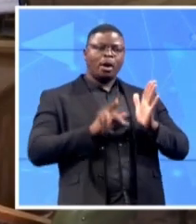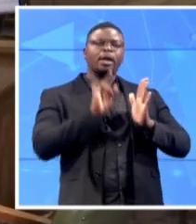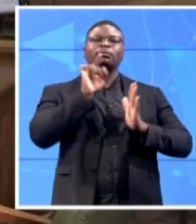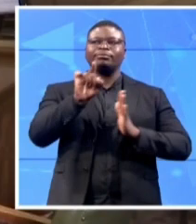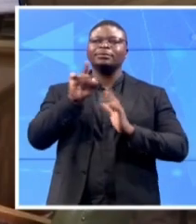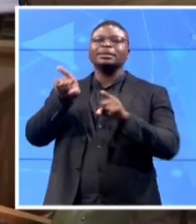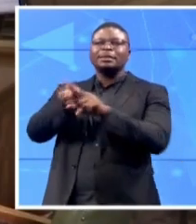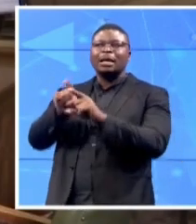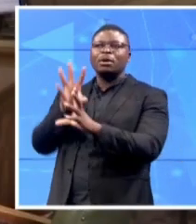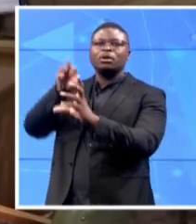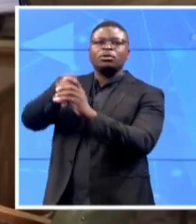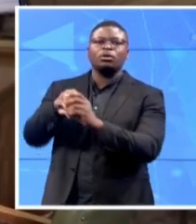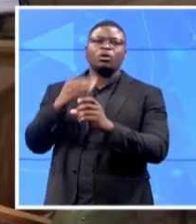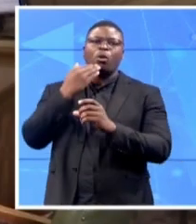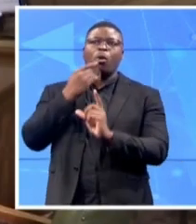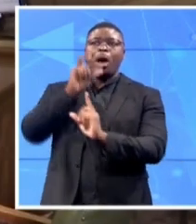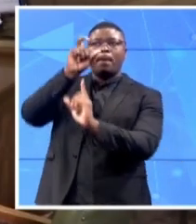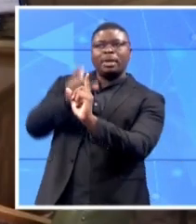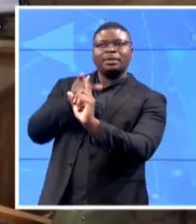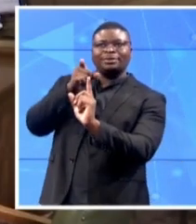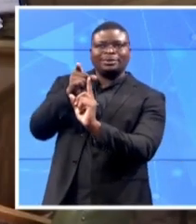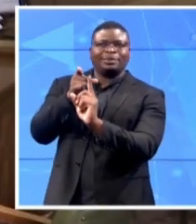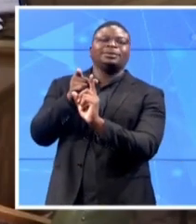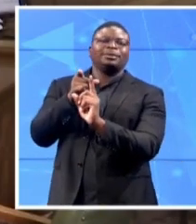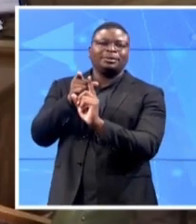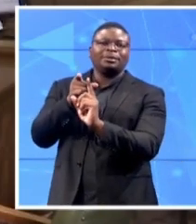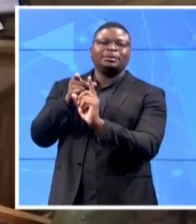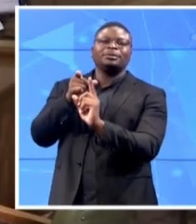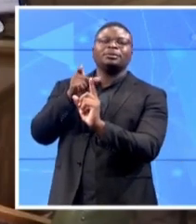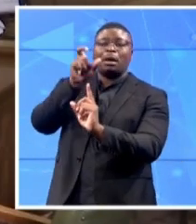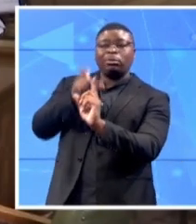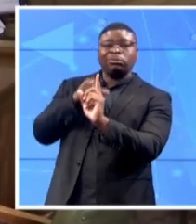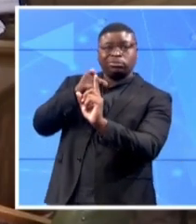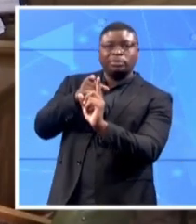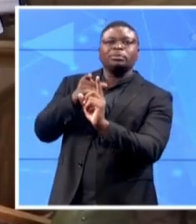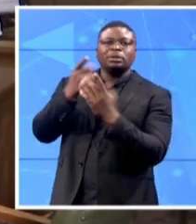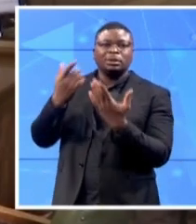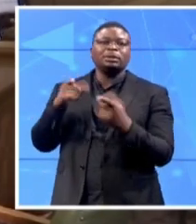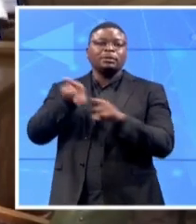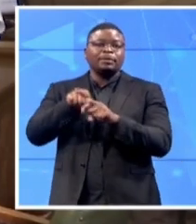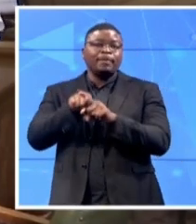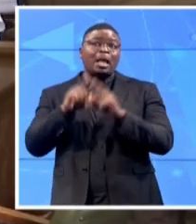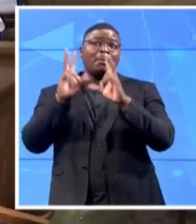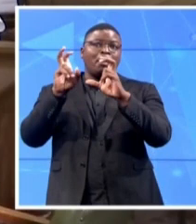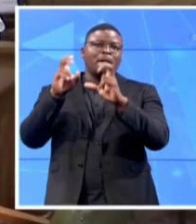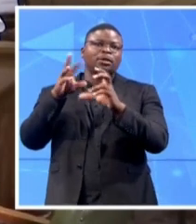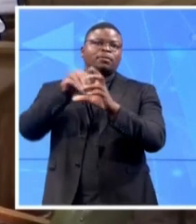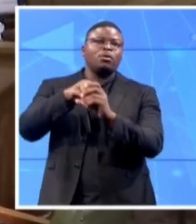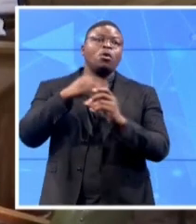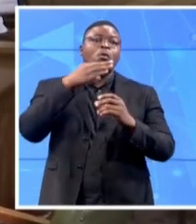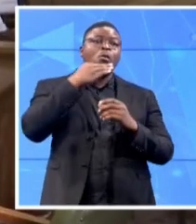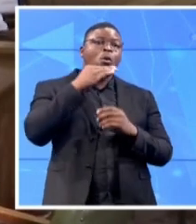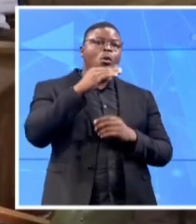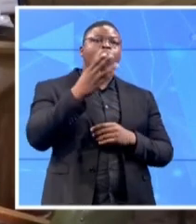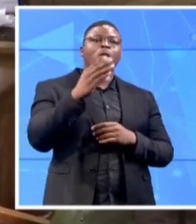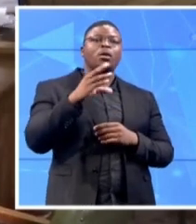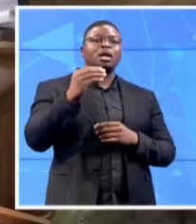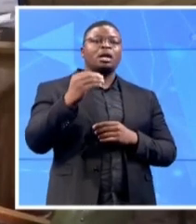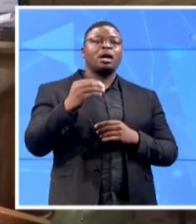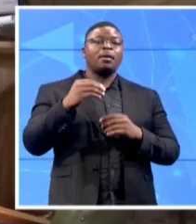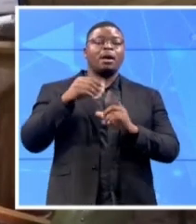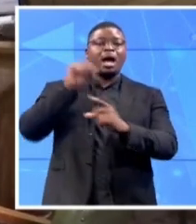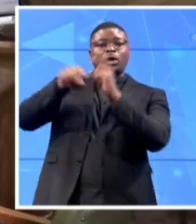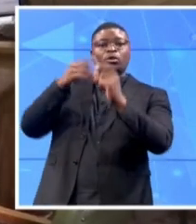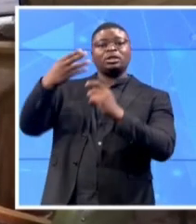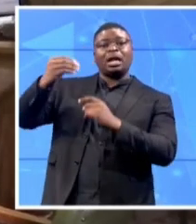the trigger person in this matter, that is accused number 3, Pinsing Ngube. So he's been asking questions relating to